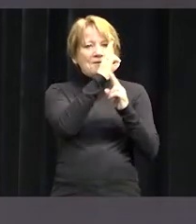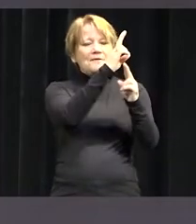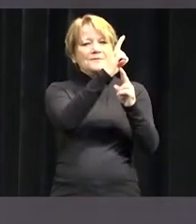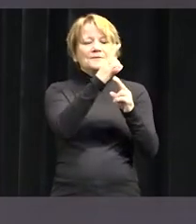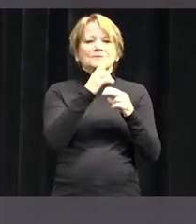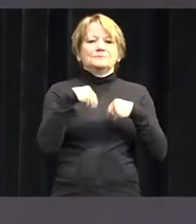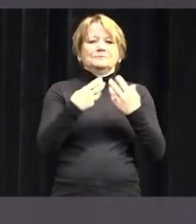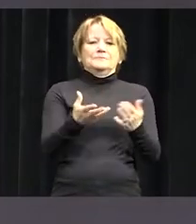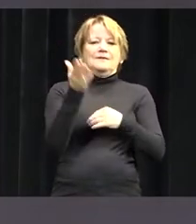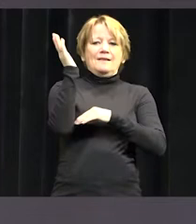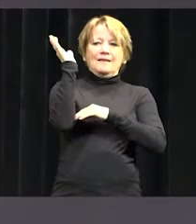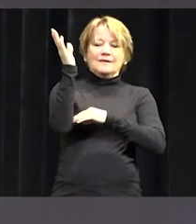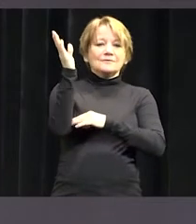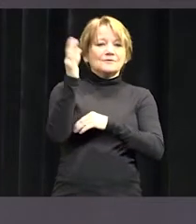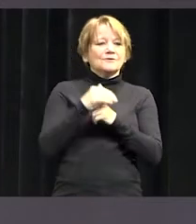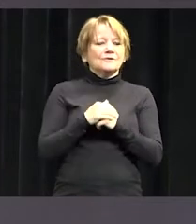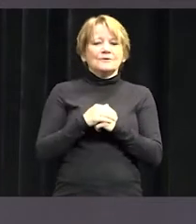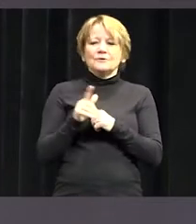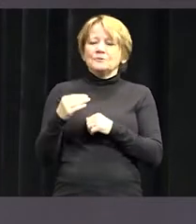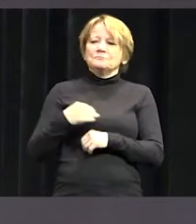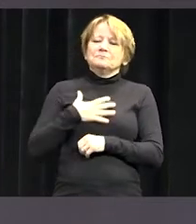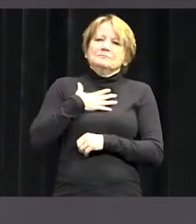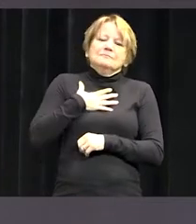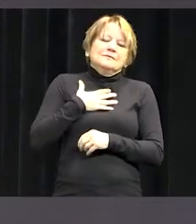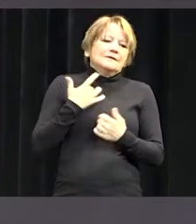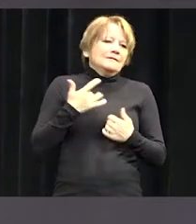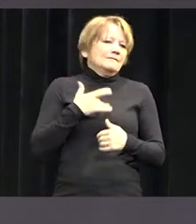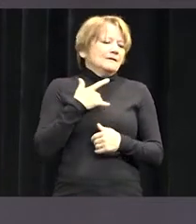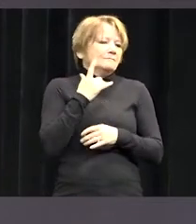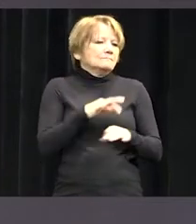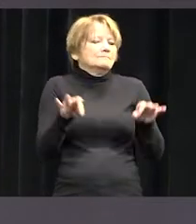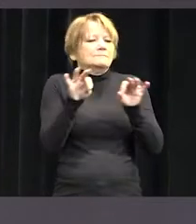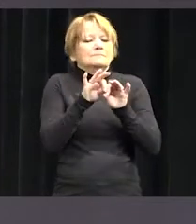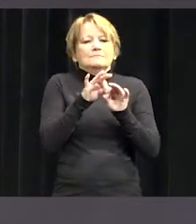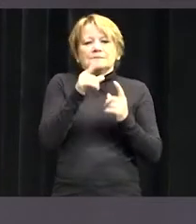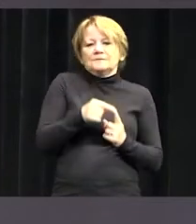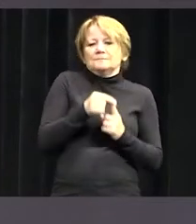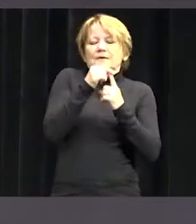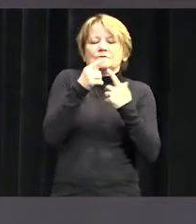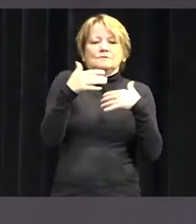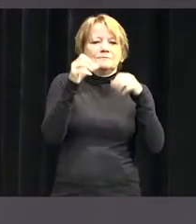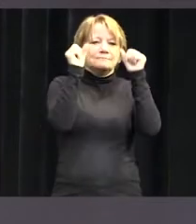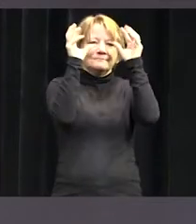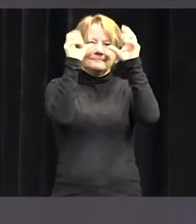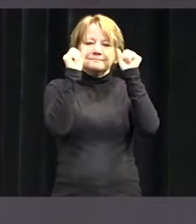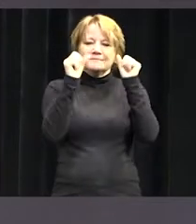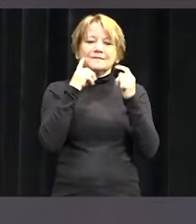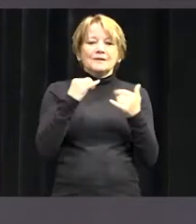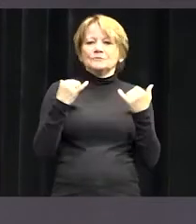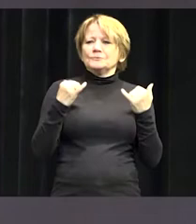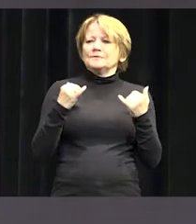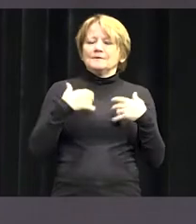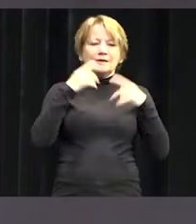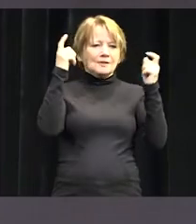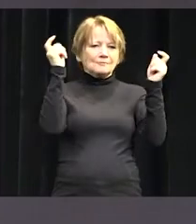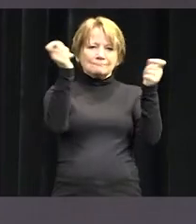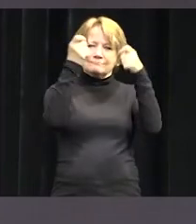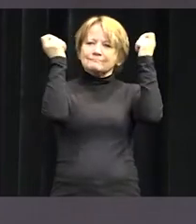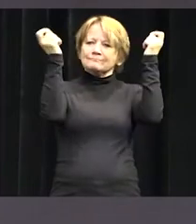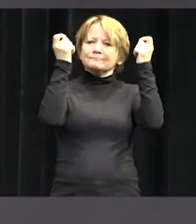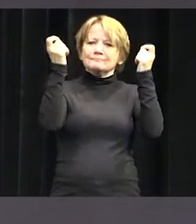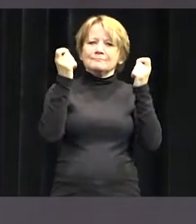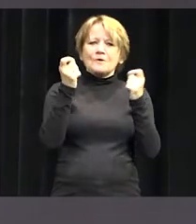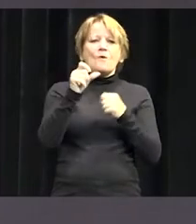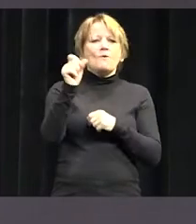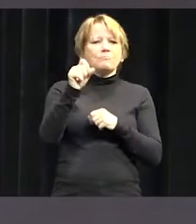will be shed some smiles will be shared you will always relish this moment for the rest of your lives